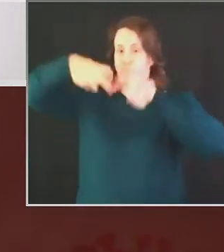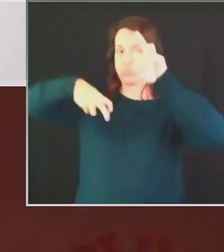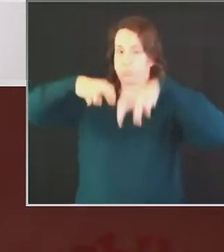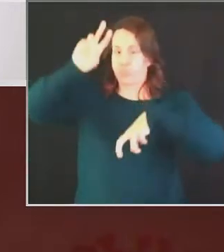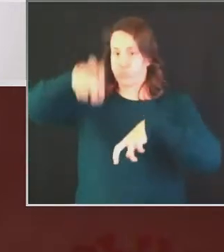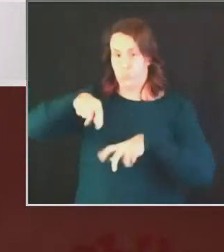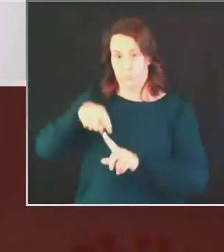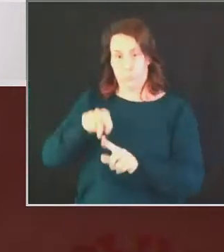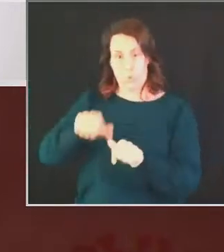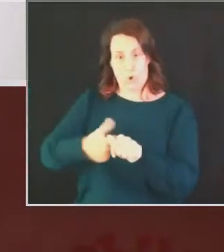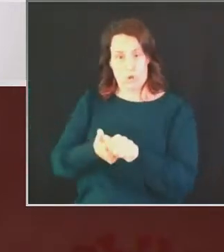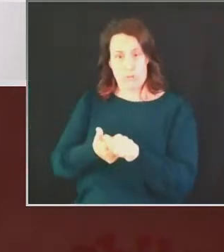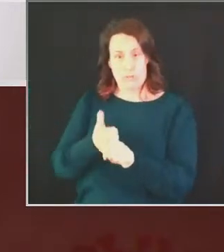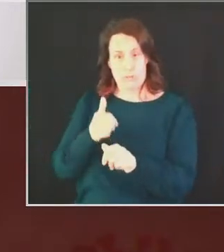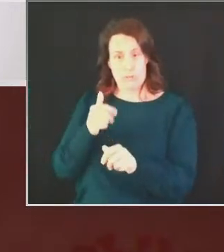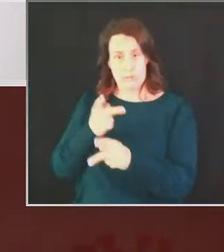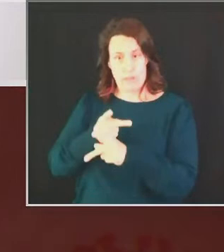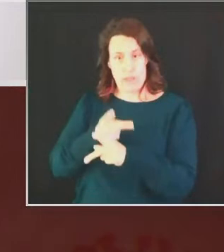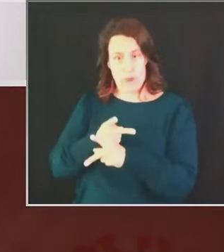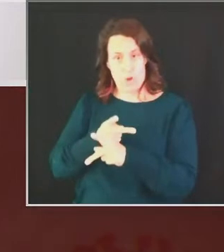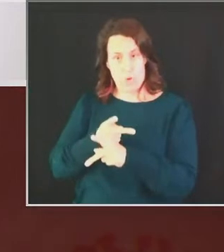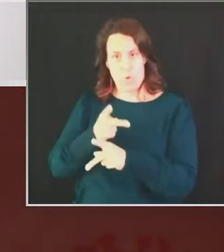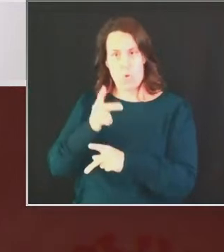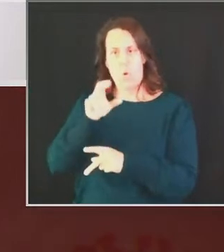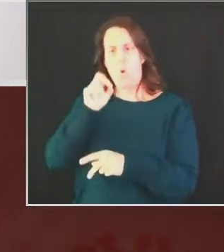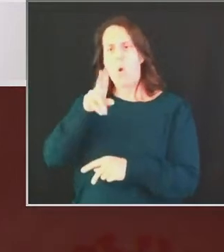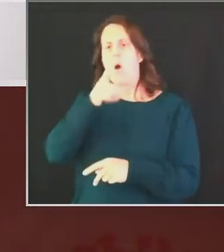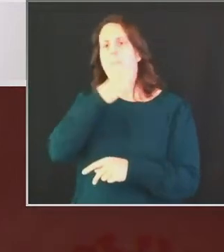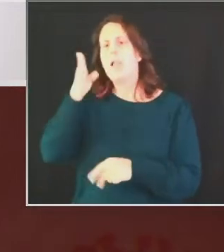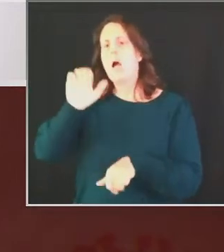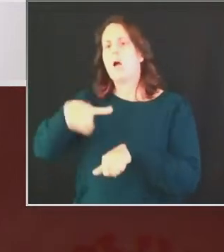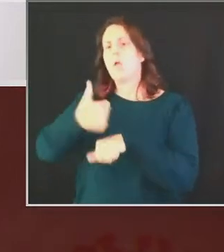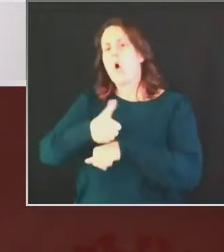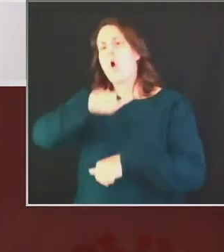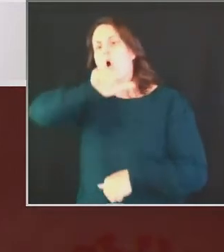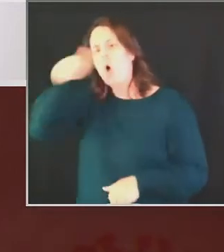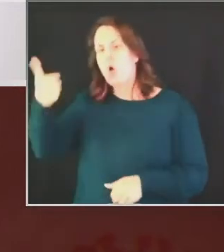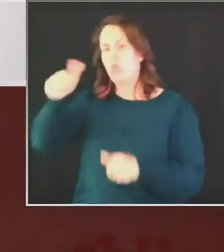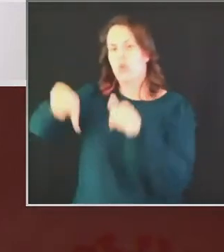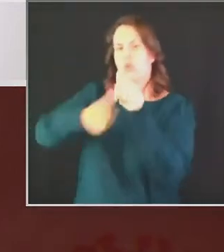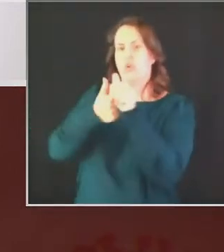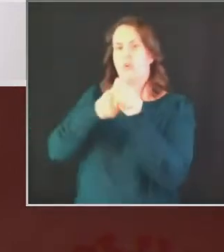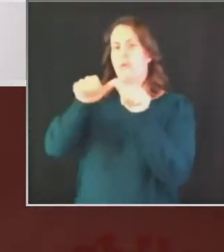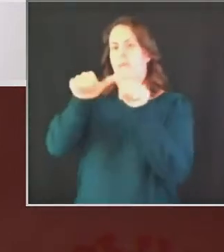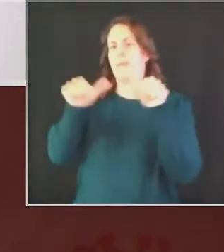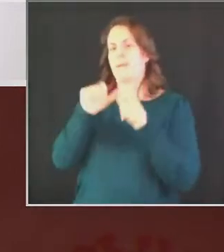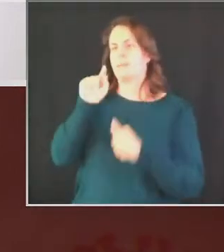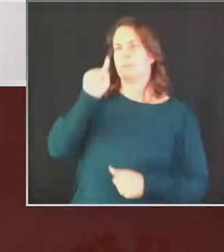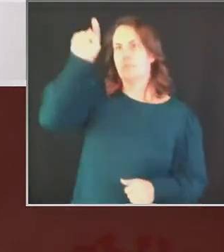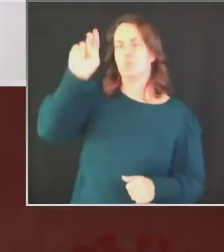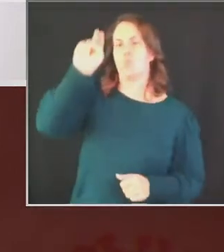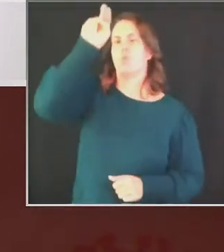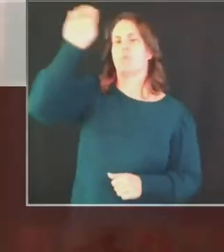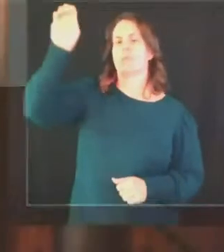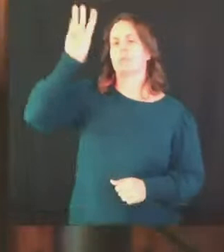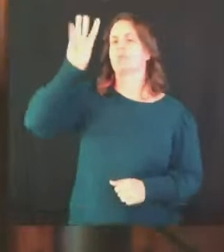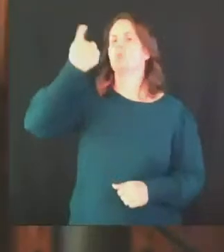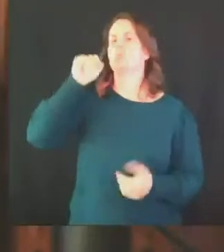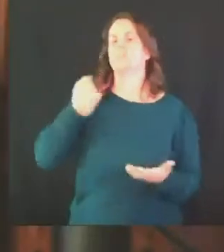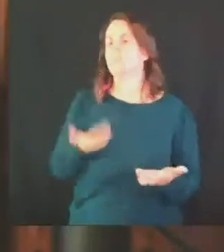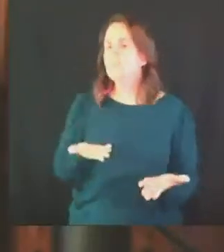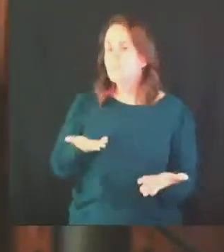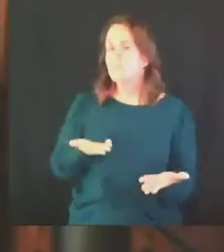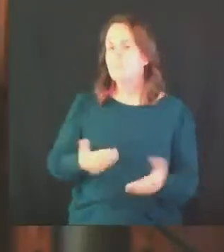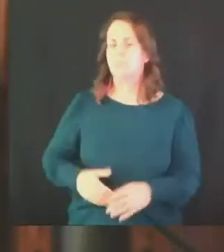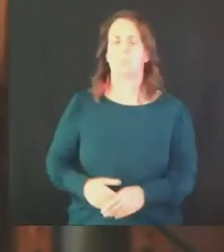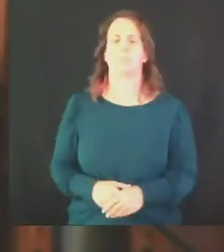facilities in these regions, and if so, where? Yeah, so when we were looking at sites in the